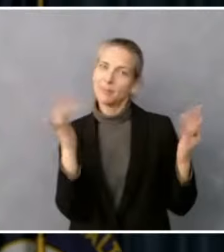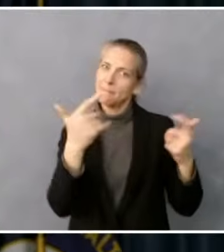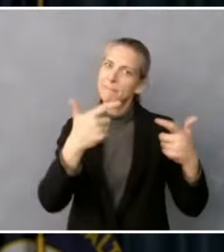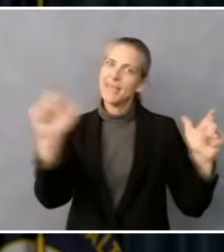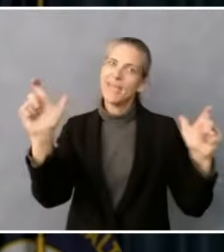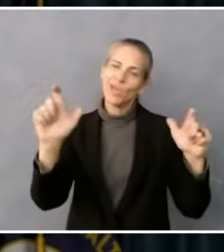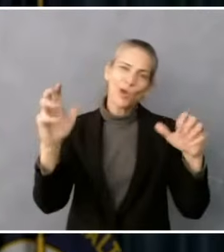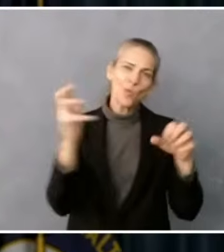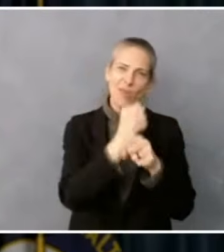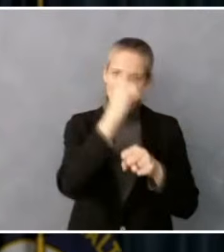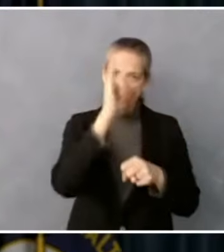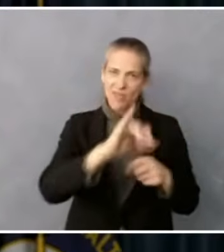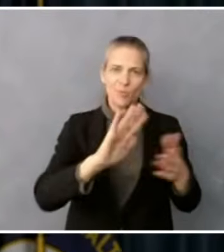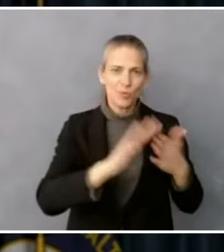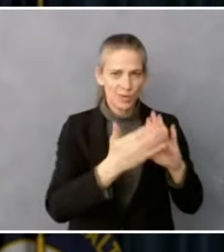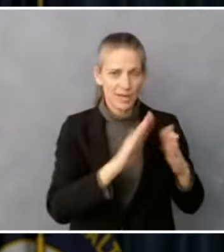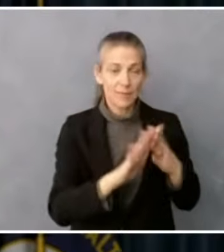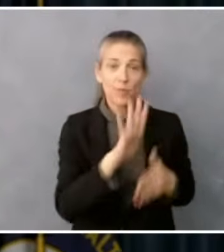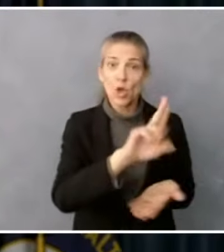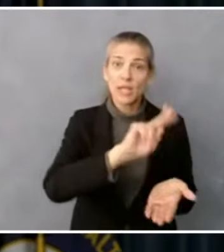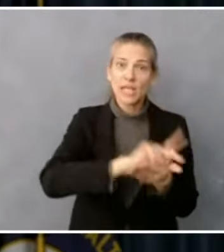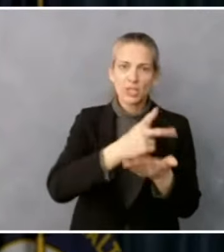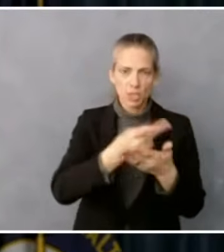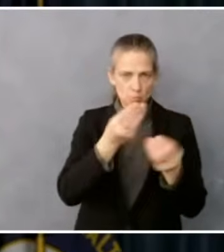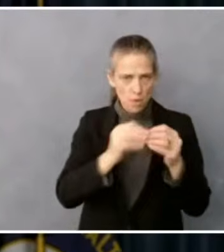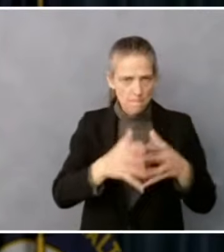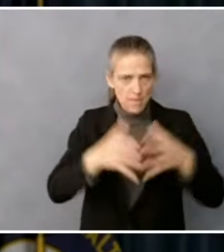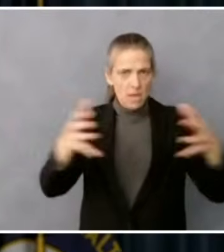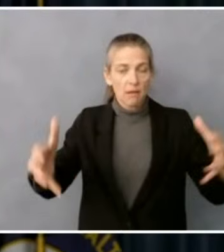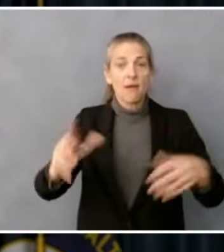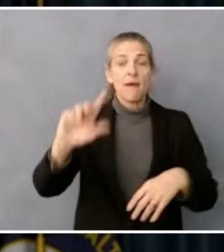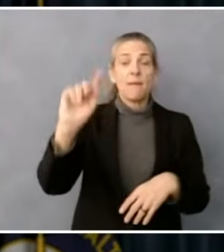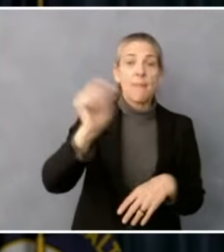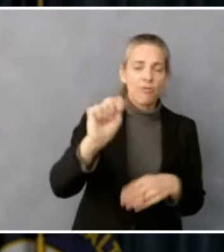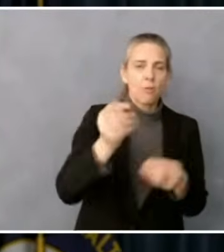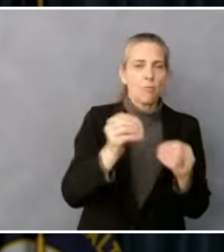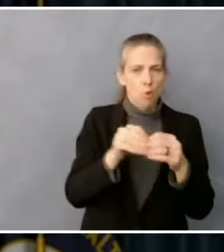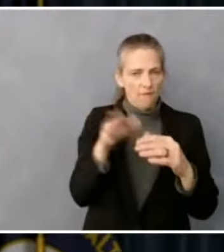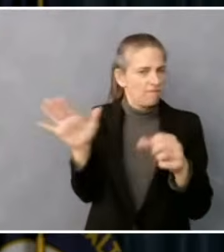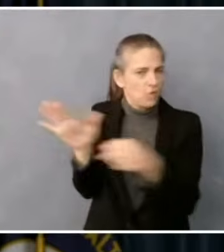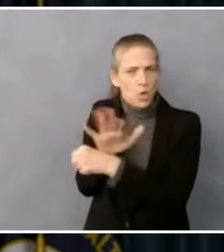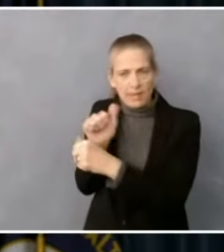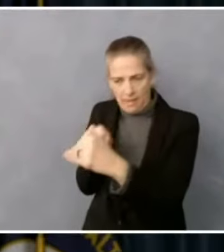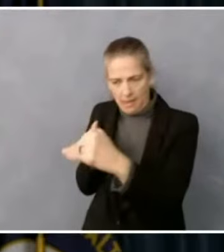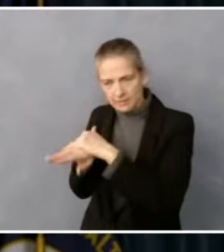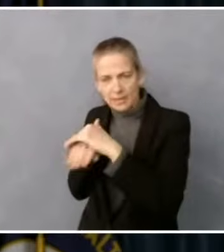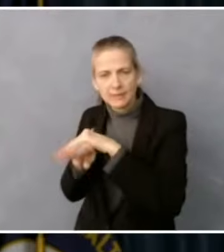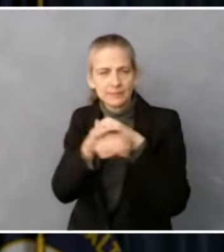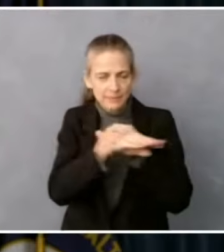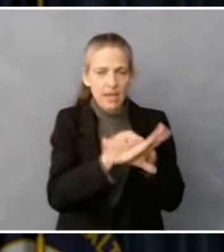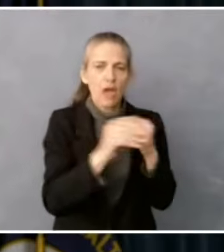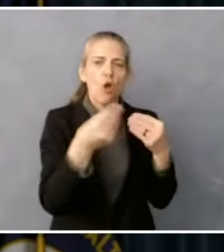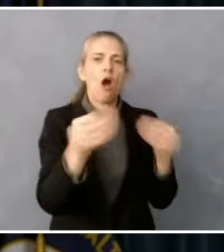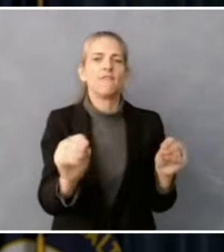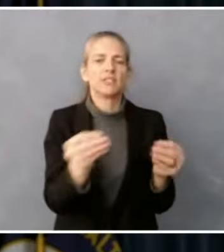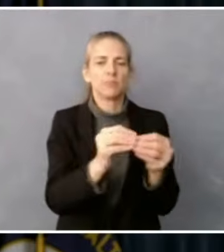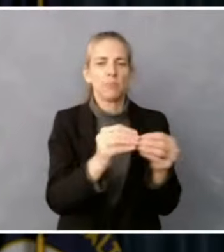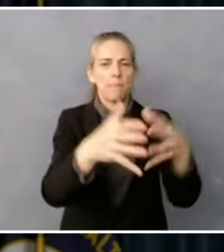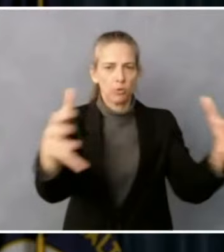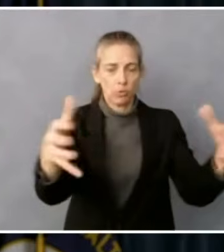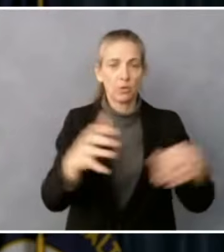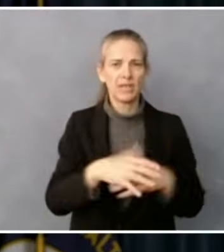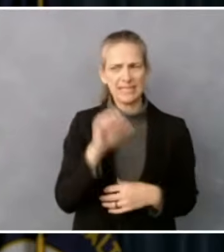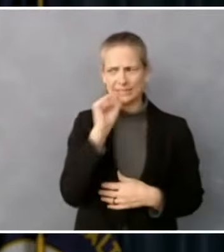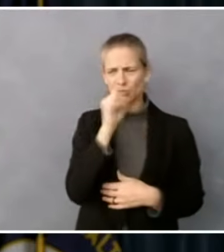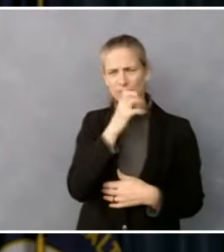community. It'll expand the kitchen, make the restrooms fully accessible, and improve and expand the office space. Our seniors deserve to